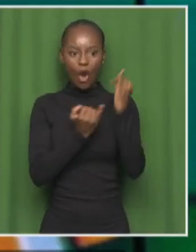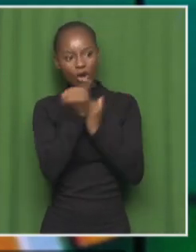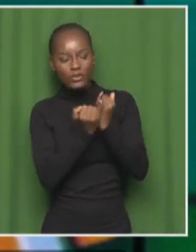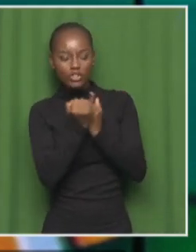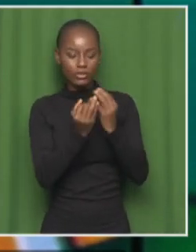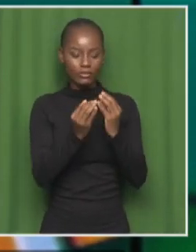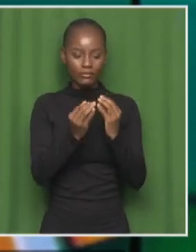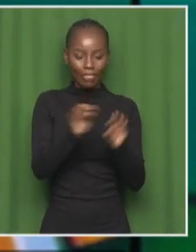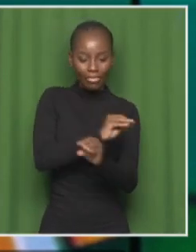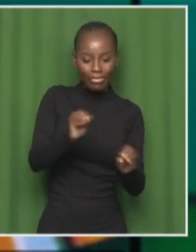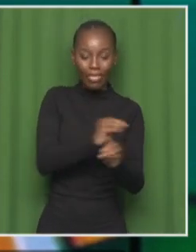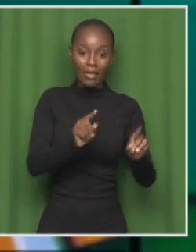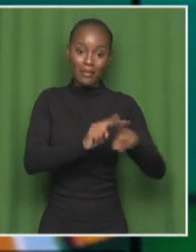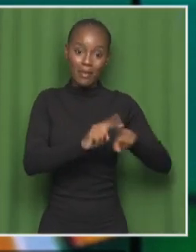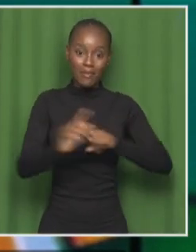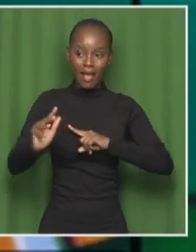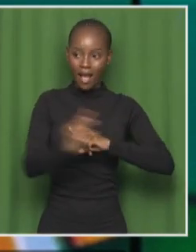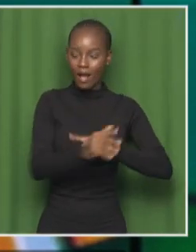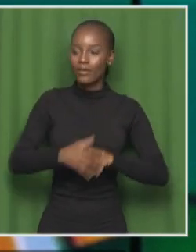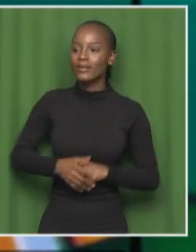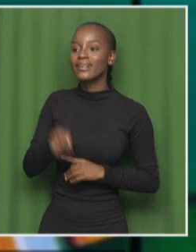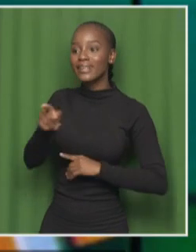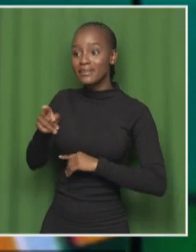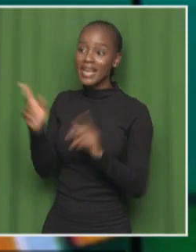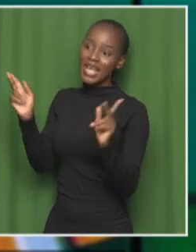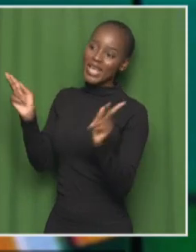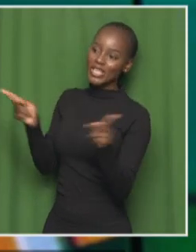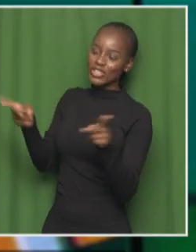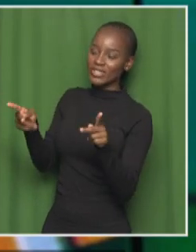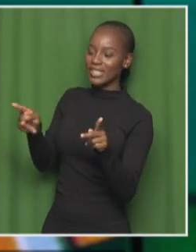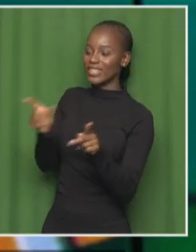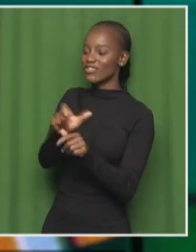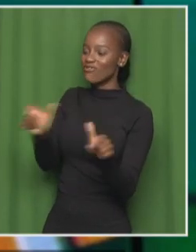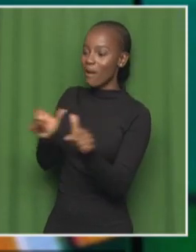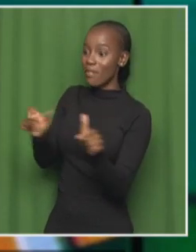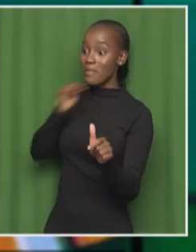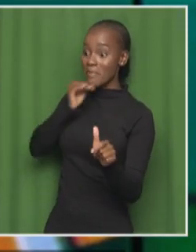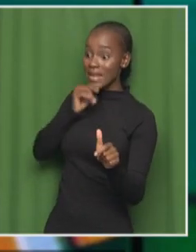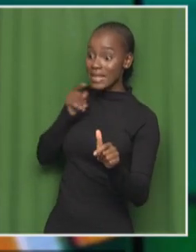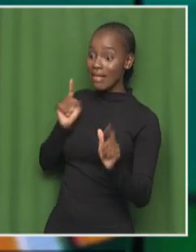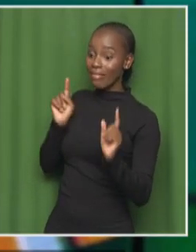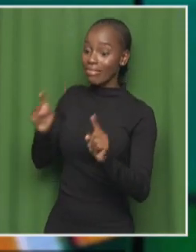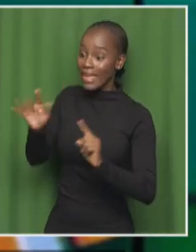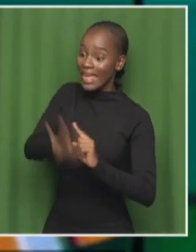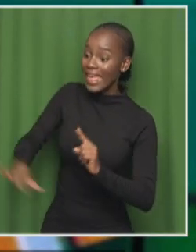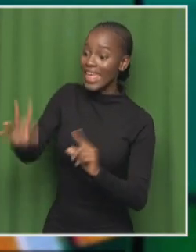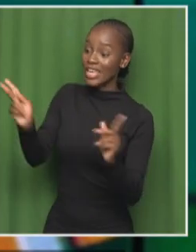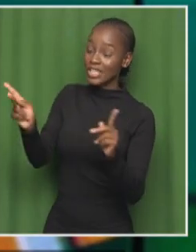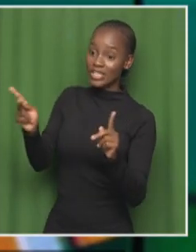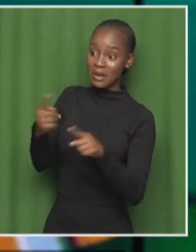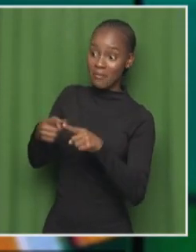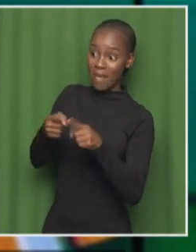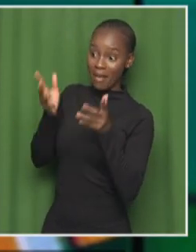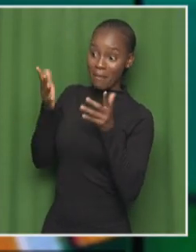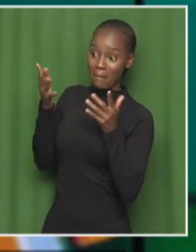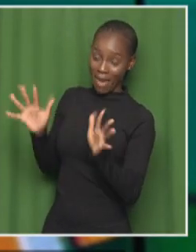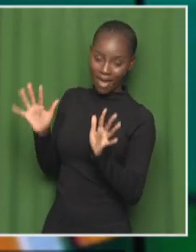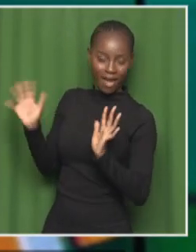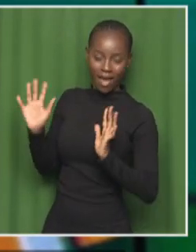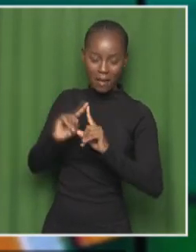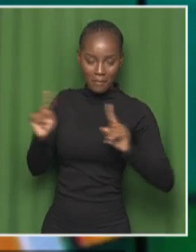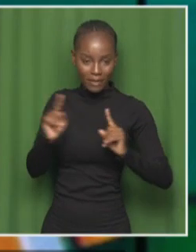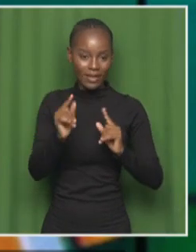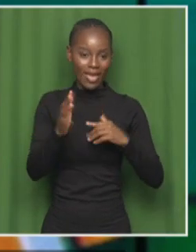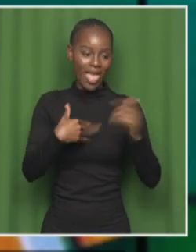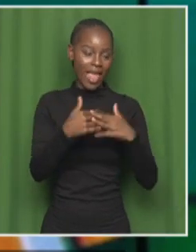Scrabble, not that it's only played in the kitchen. So they need to come to the, to the club so that